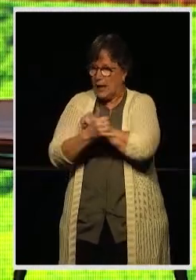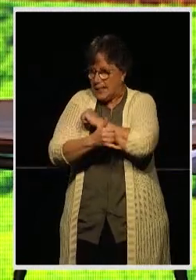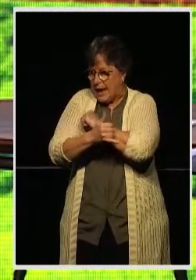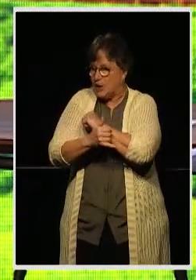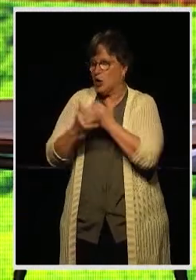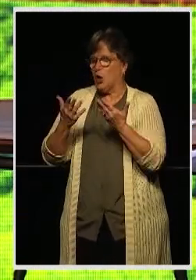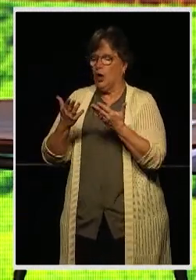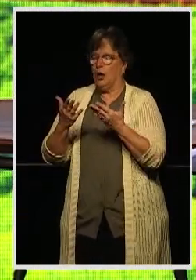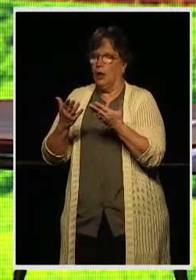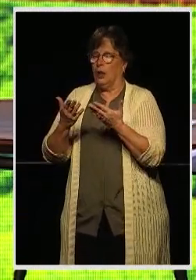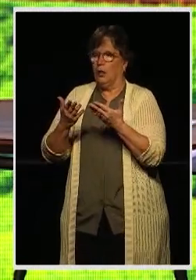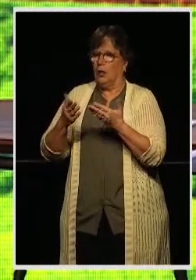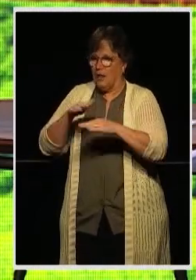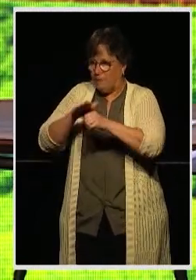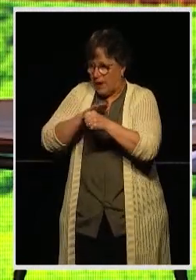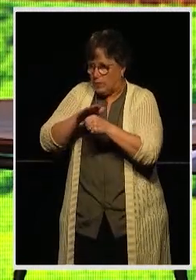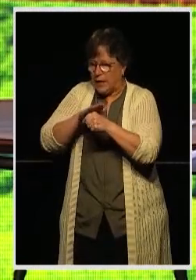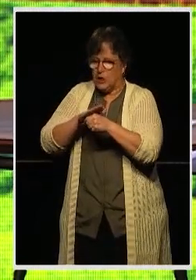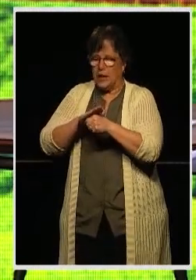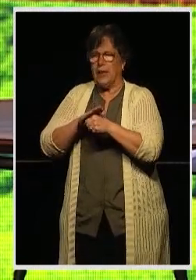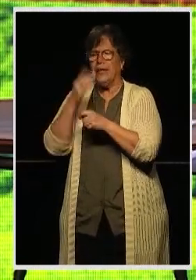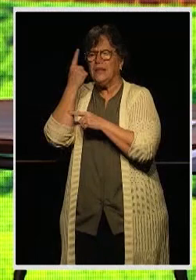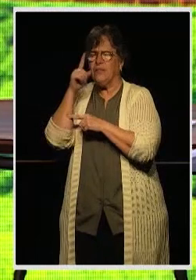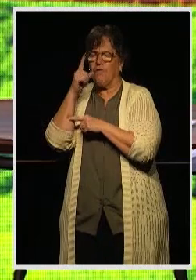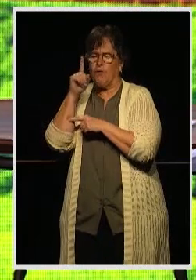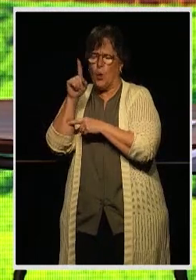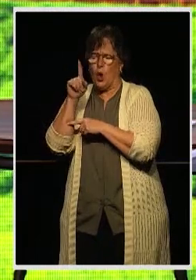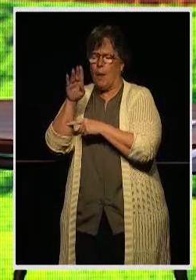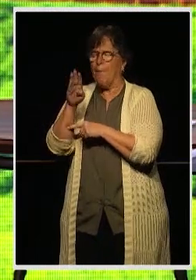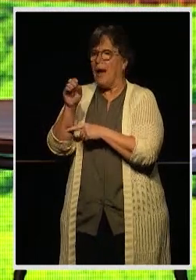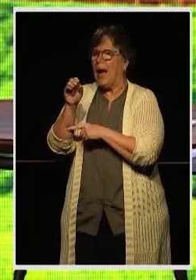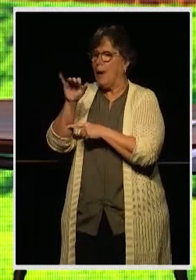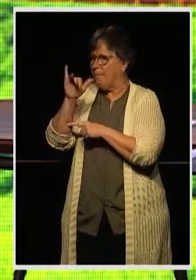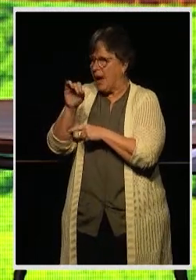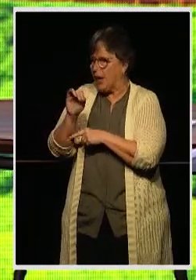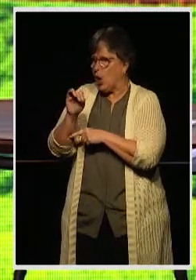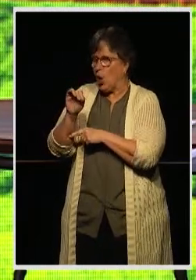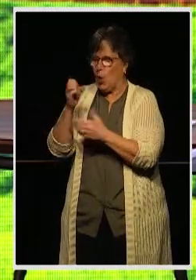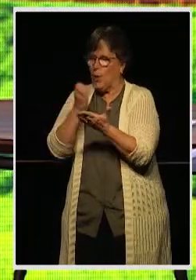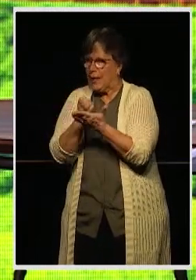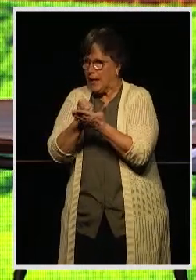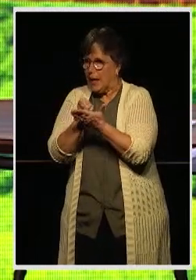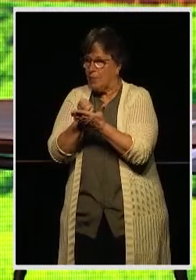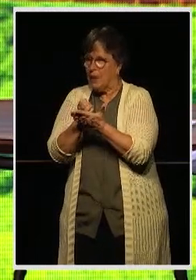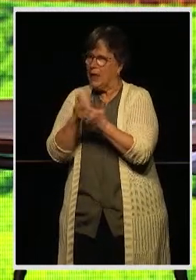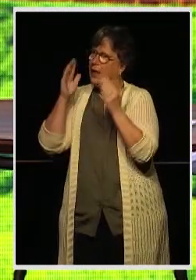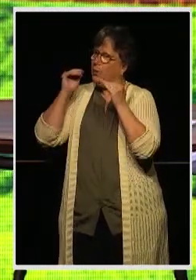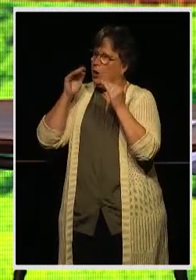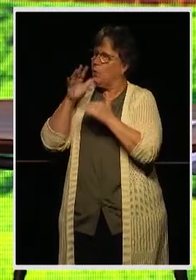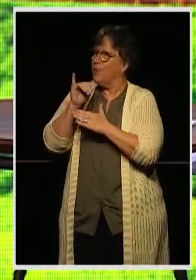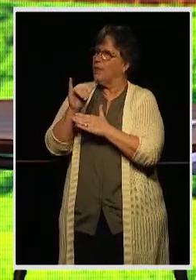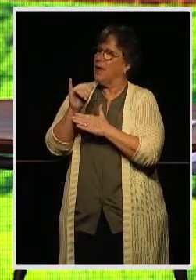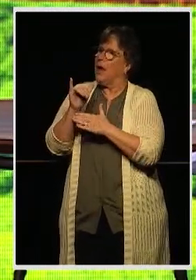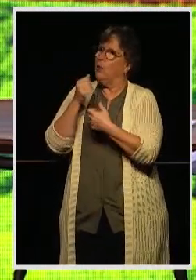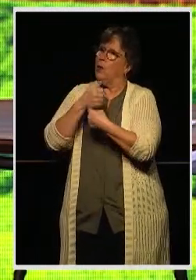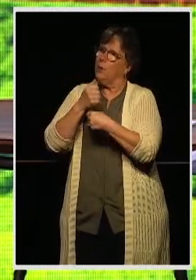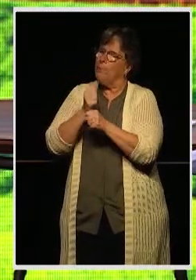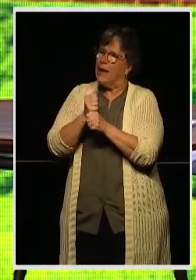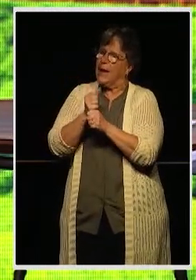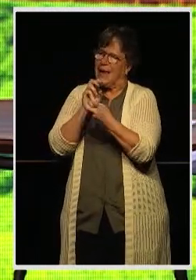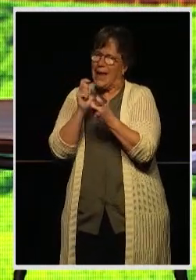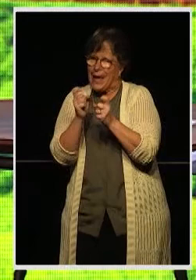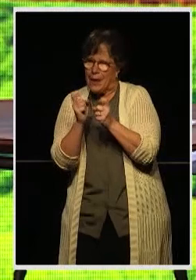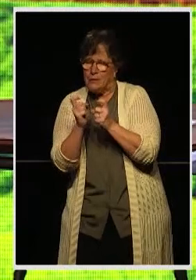to envision a circular bioeconomy. And this bioeconomy is one that we hope is going to bring about